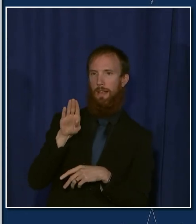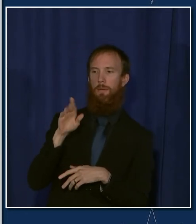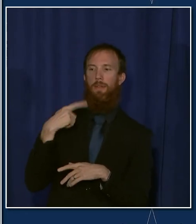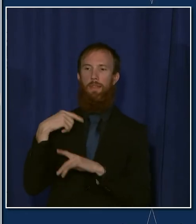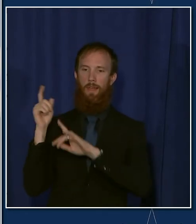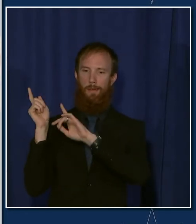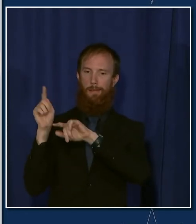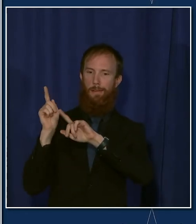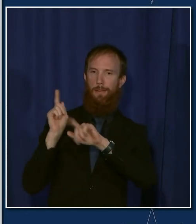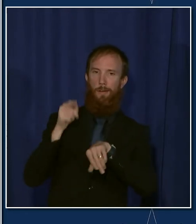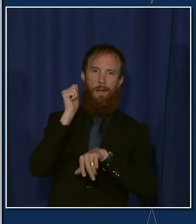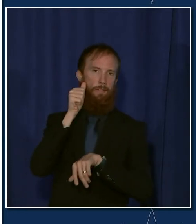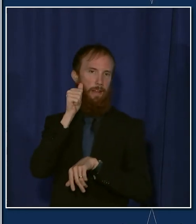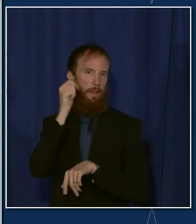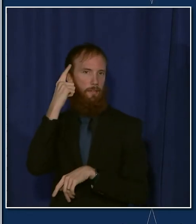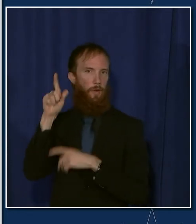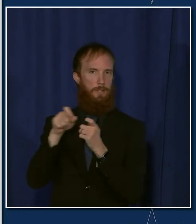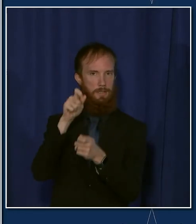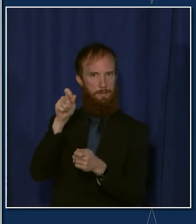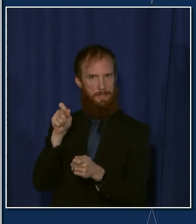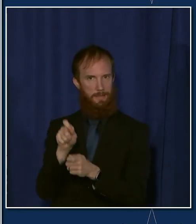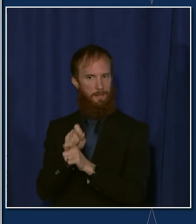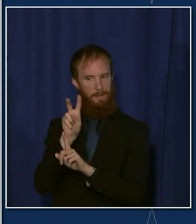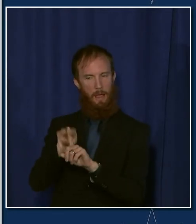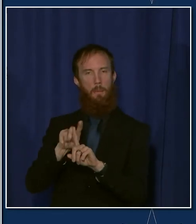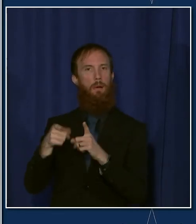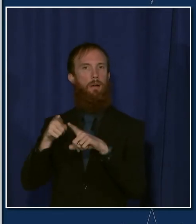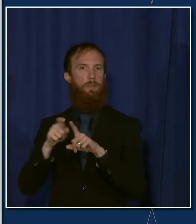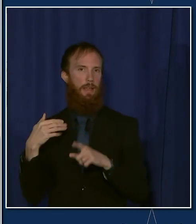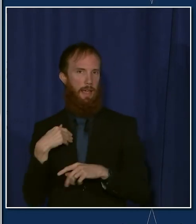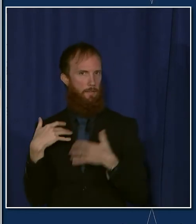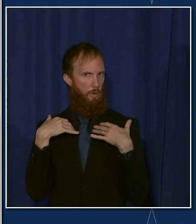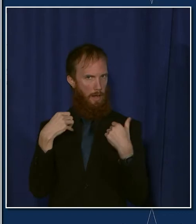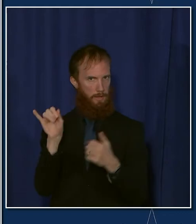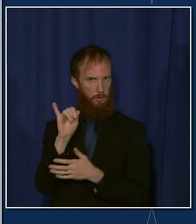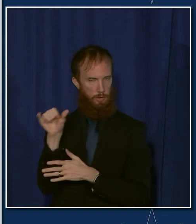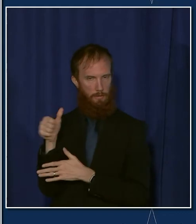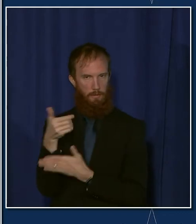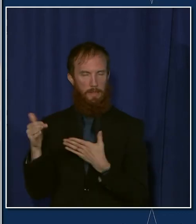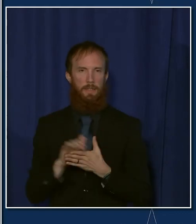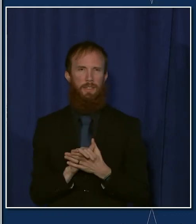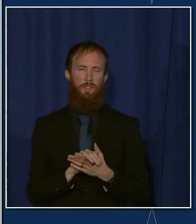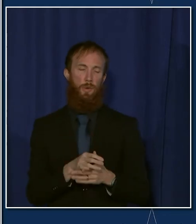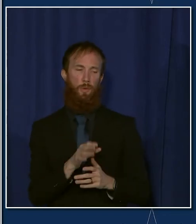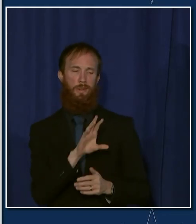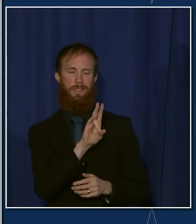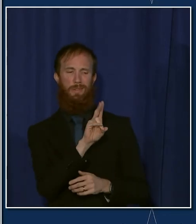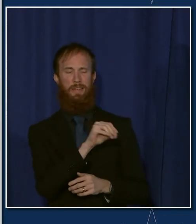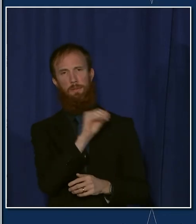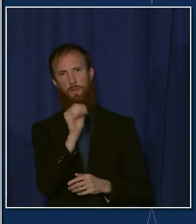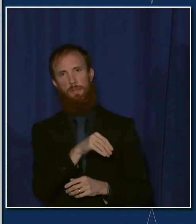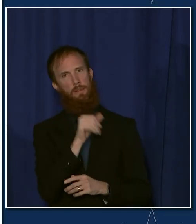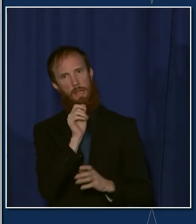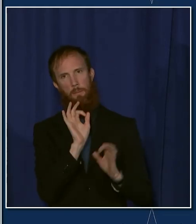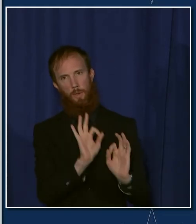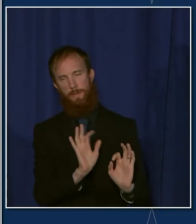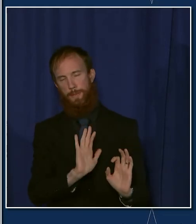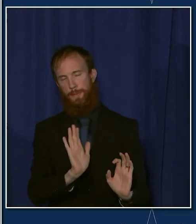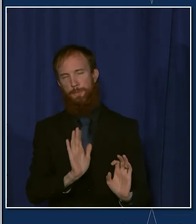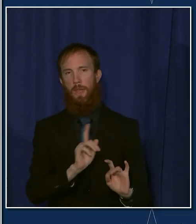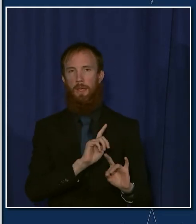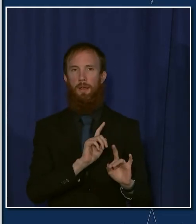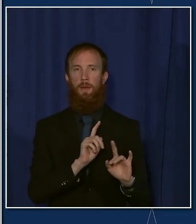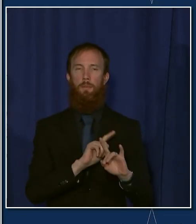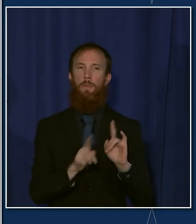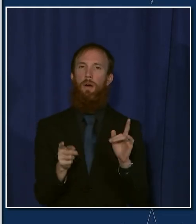So we're really, pulling out all the stops. So at 70%, again, it's not ideal. What it does is it requires us